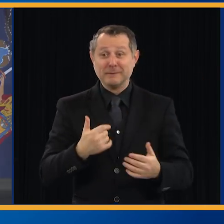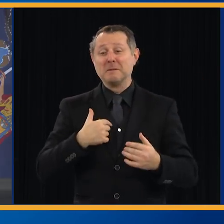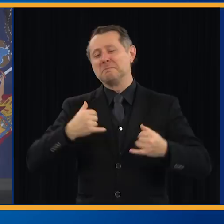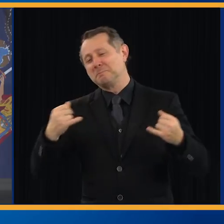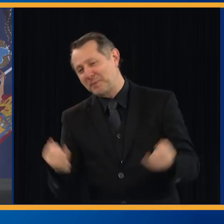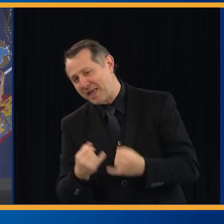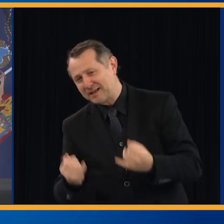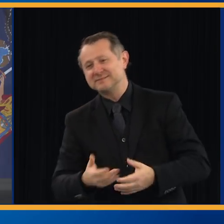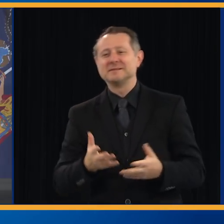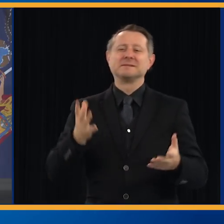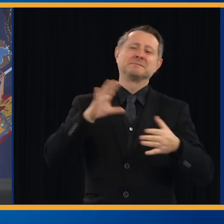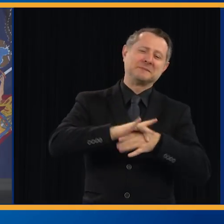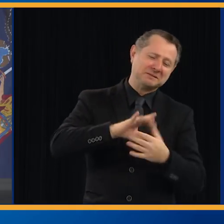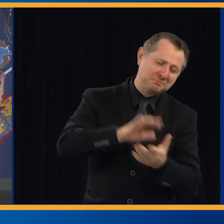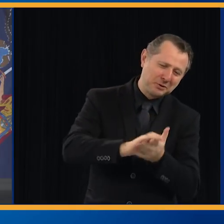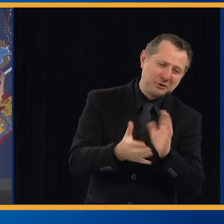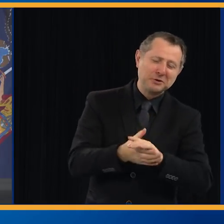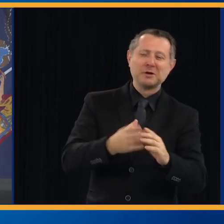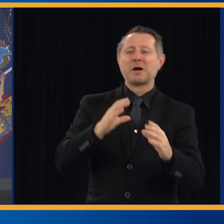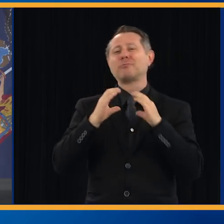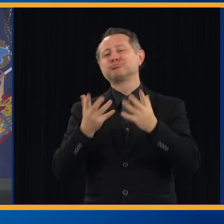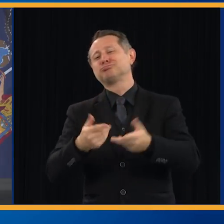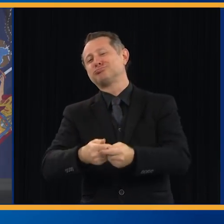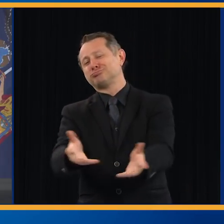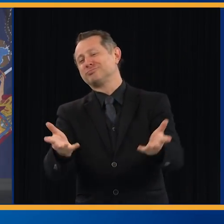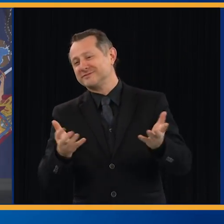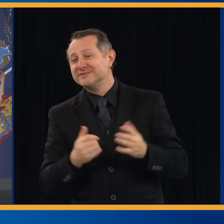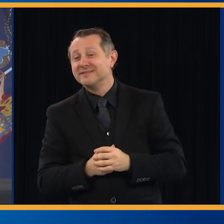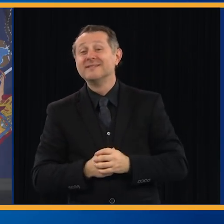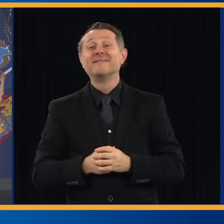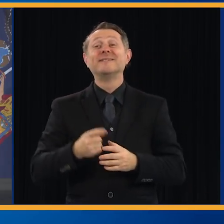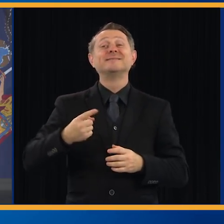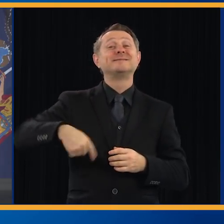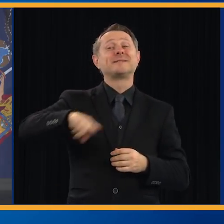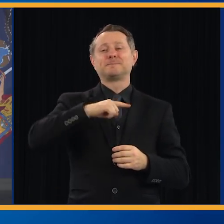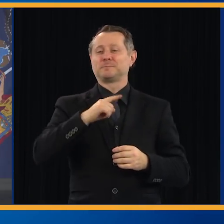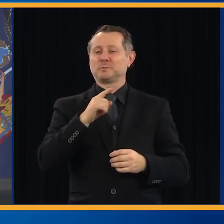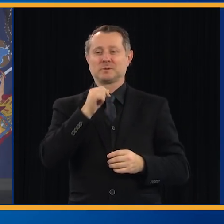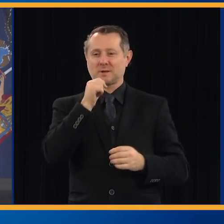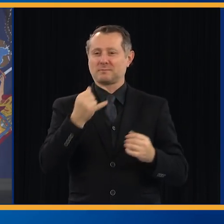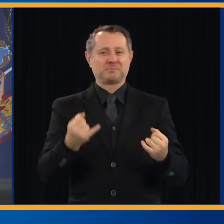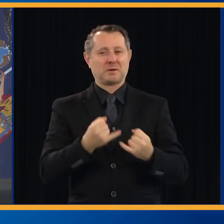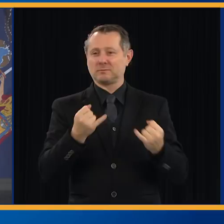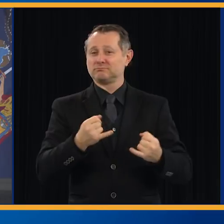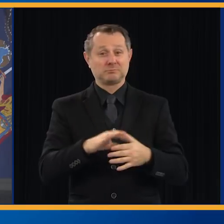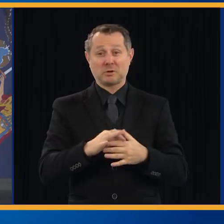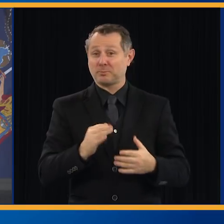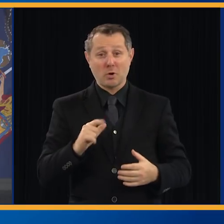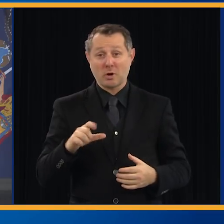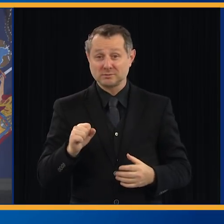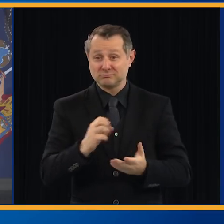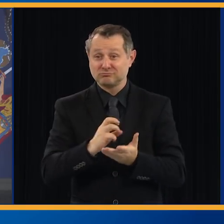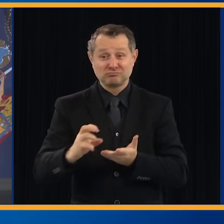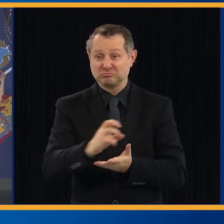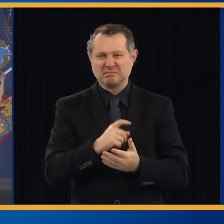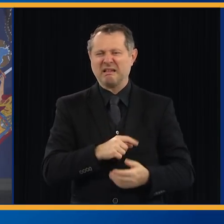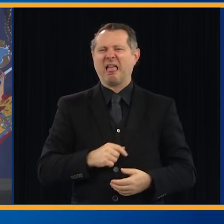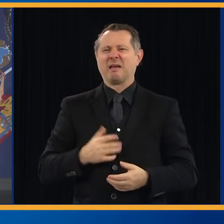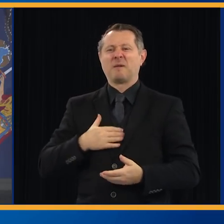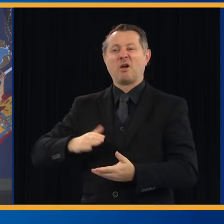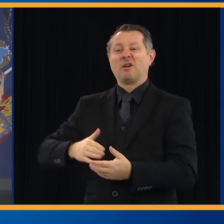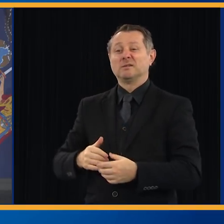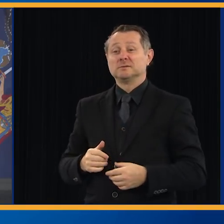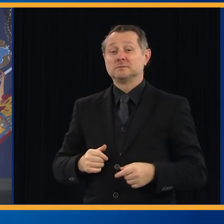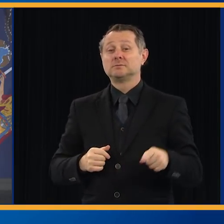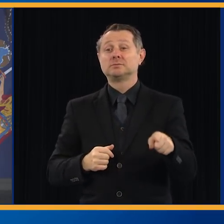our meatballs. They won't eat the spaghetti and the meatballs because when I cook it, they just won't eat it. But they move it around the dish,